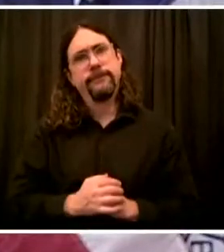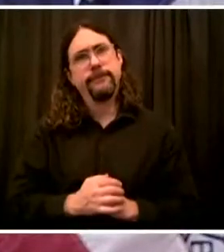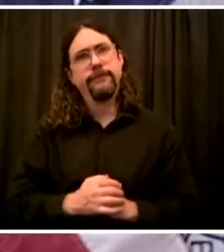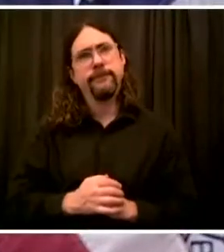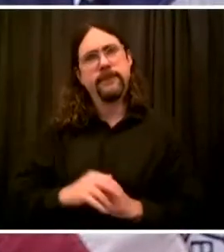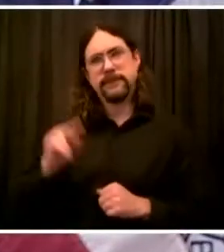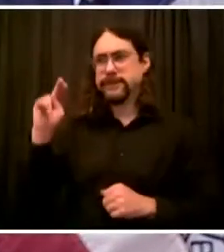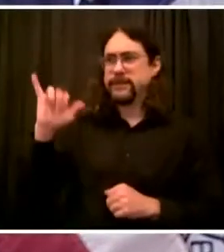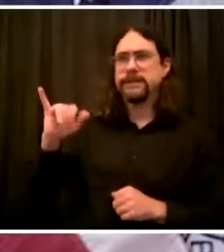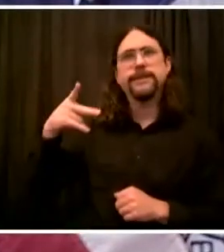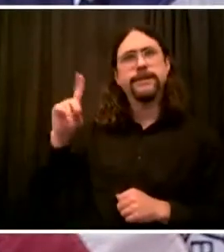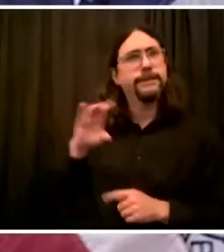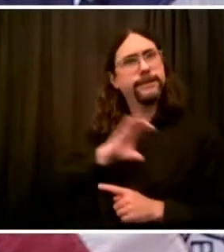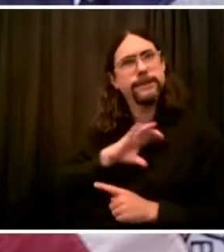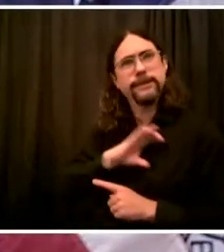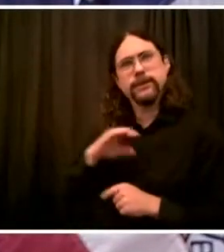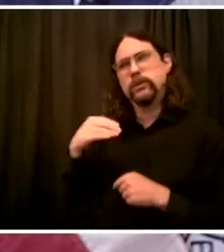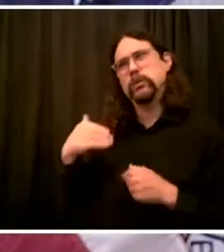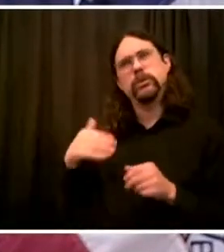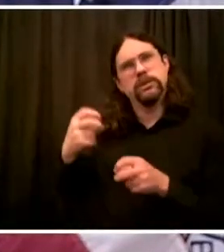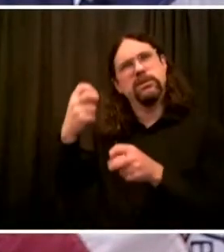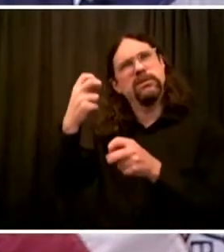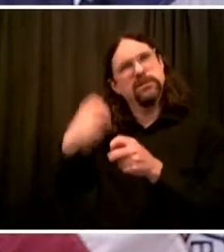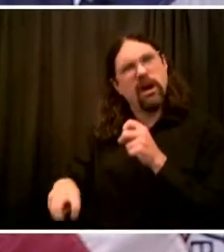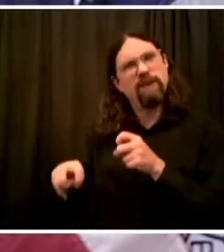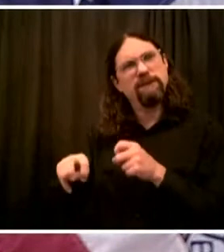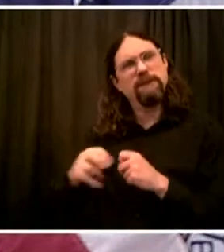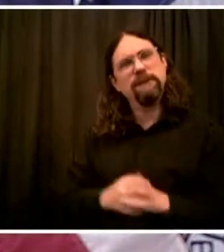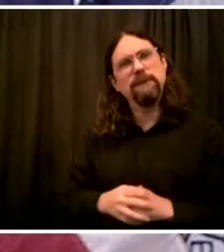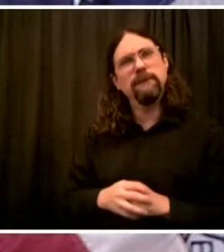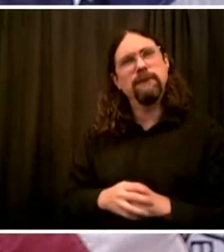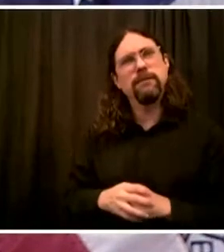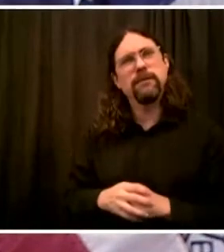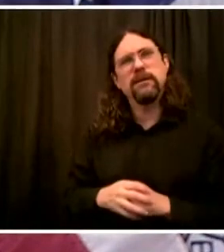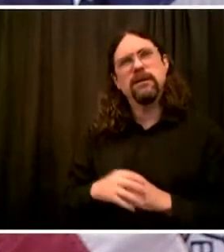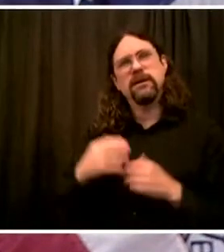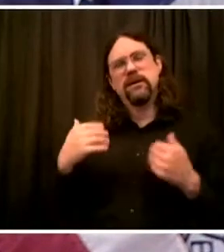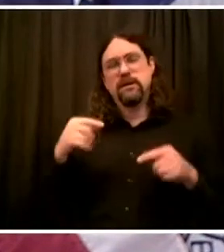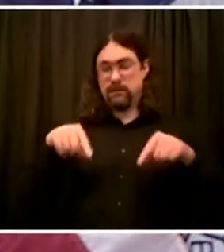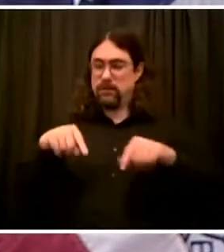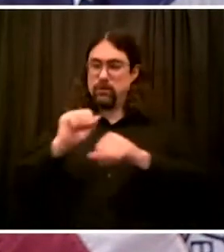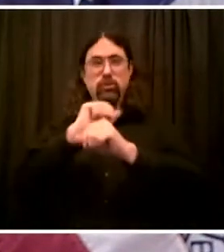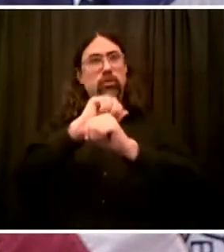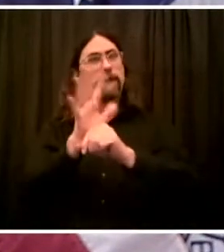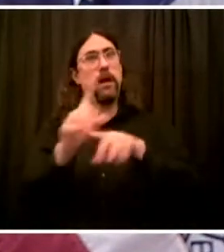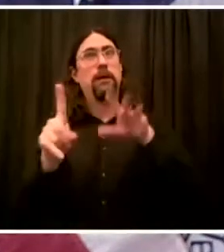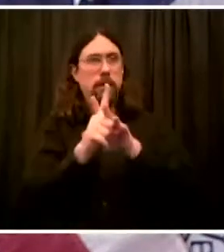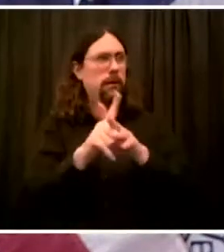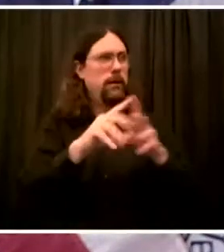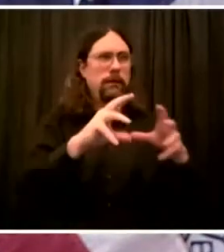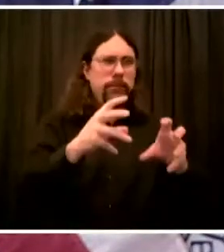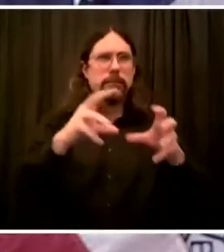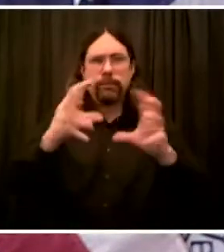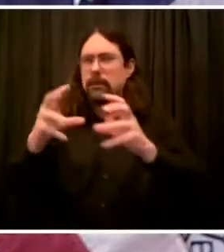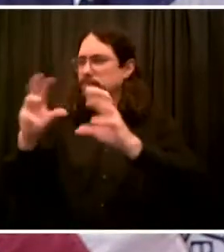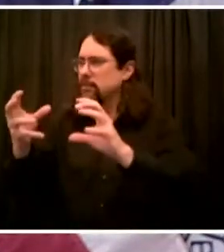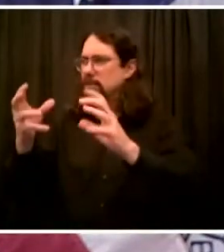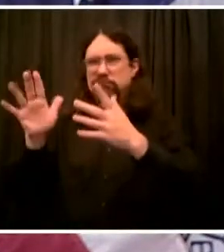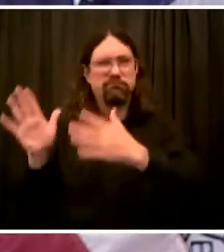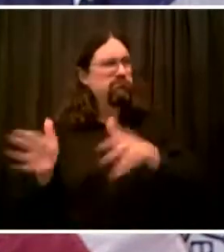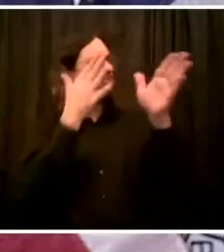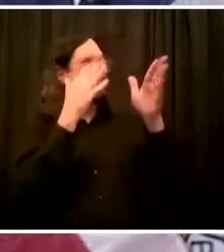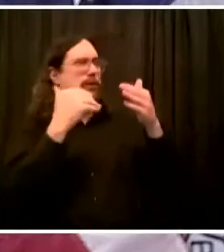reality. There was no playbook for the coronavirus. We've all had to learn together how to do things like shelter in place and social